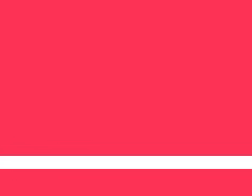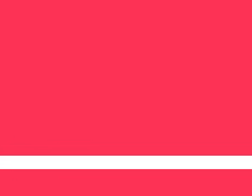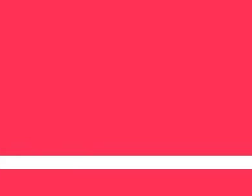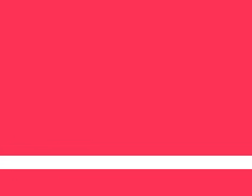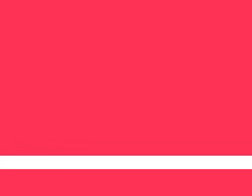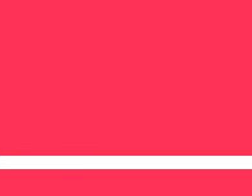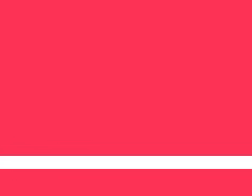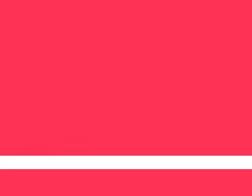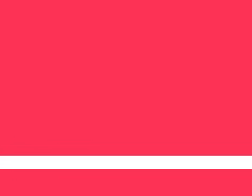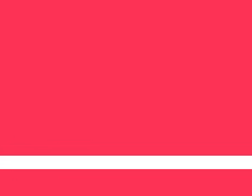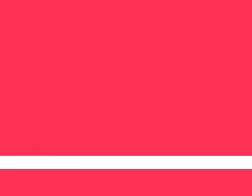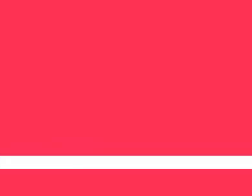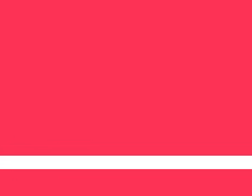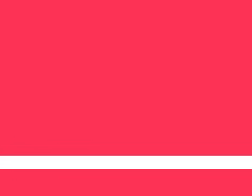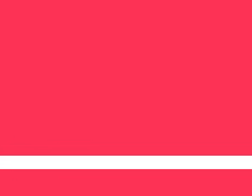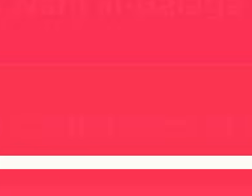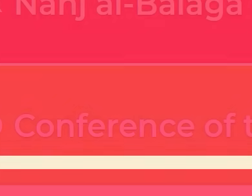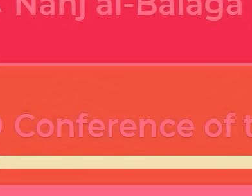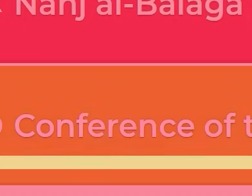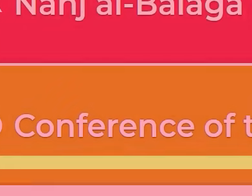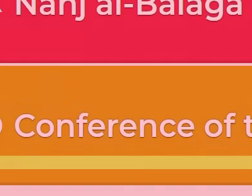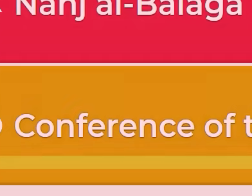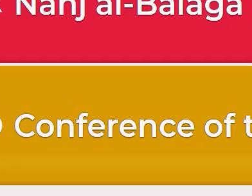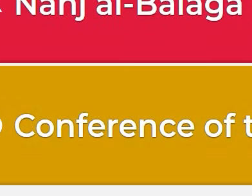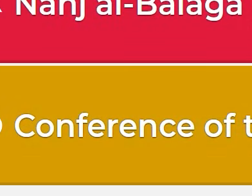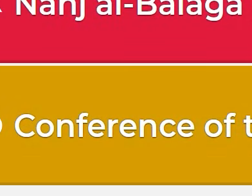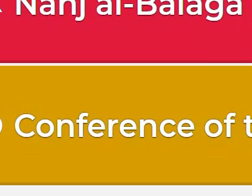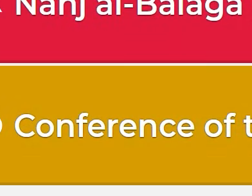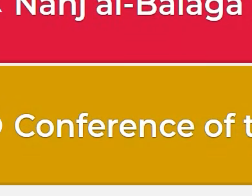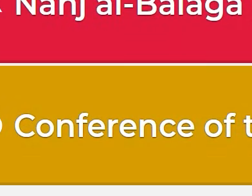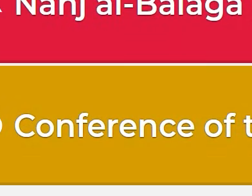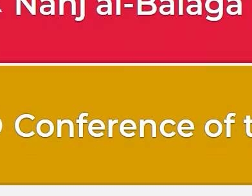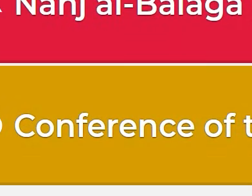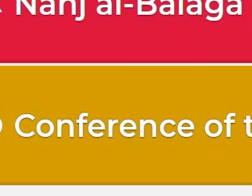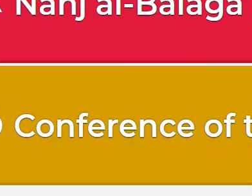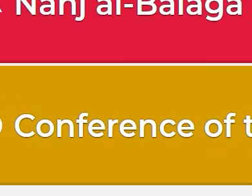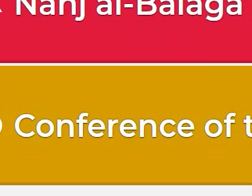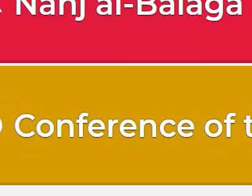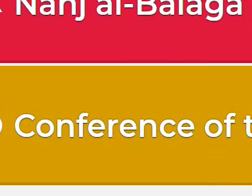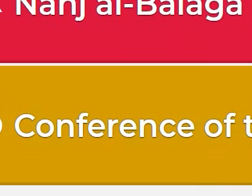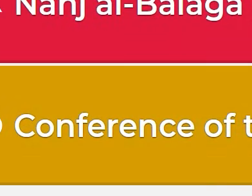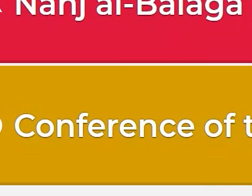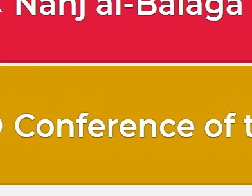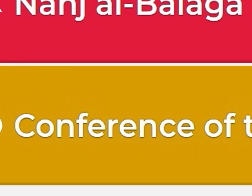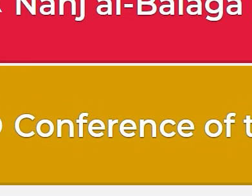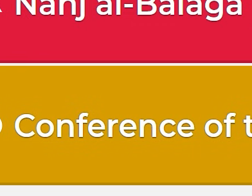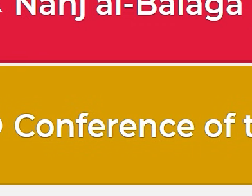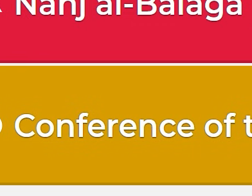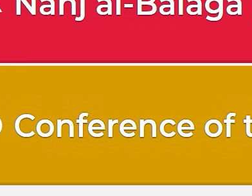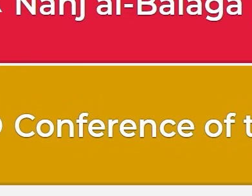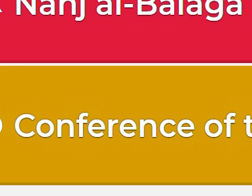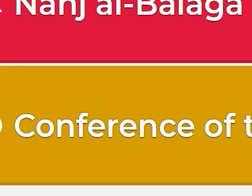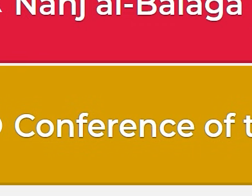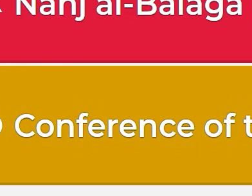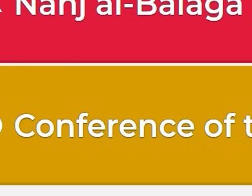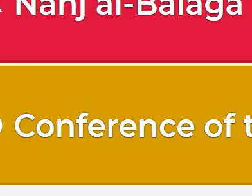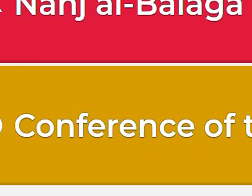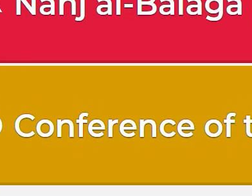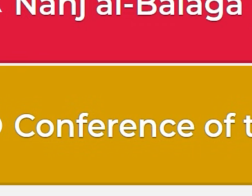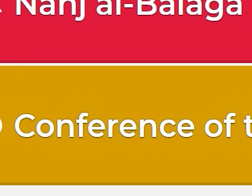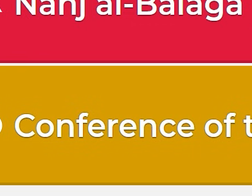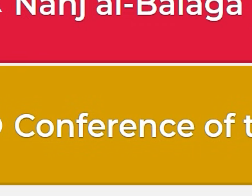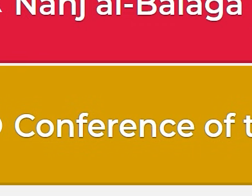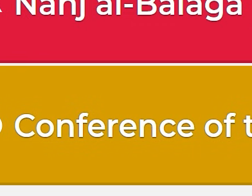from which piece of Muslim literature? Option number 1, Nahj al-Balagha, Peak of Eloquence. 2,